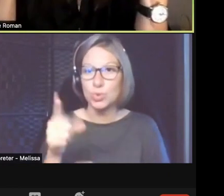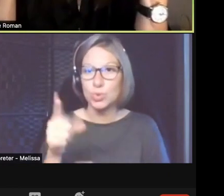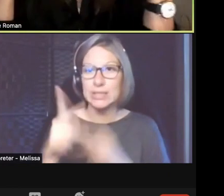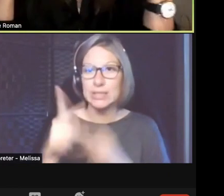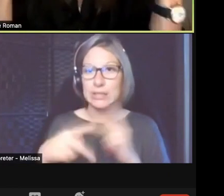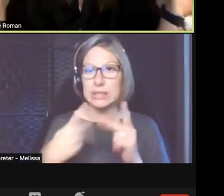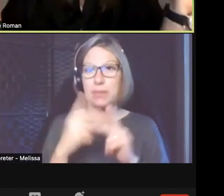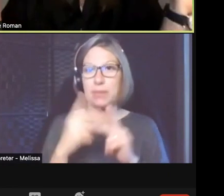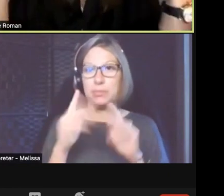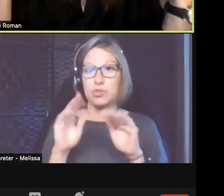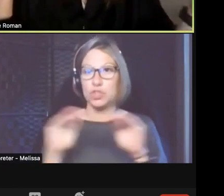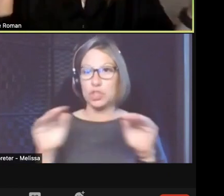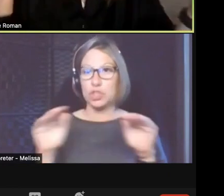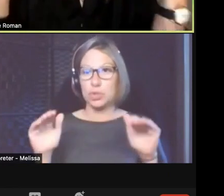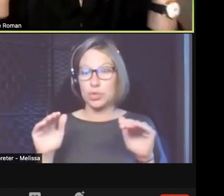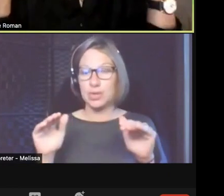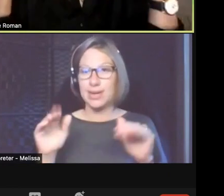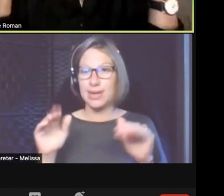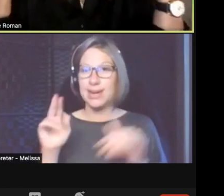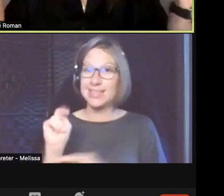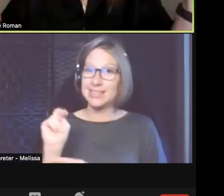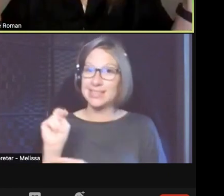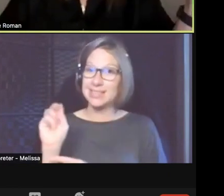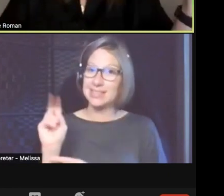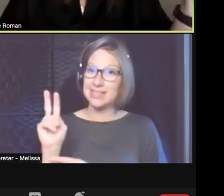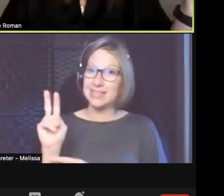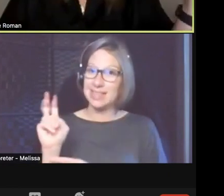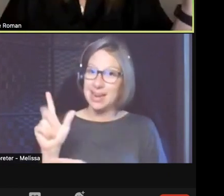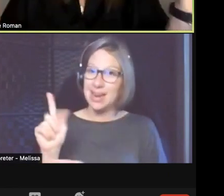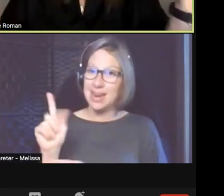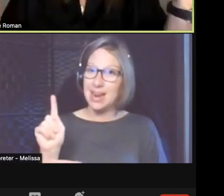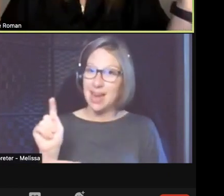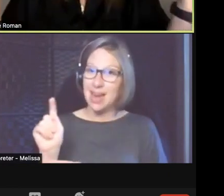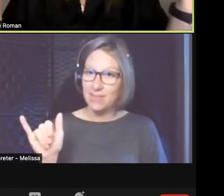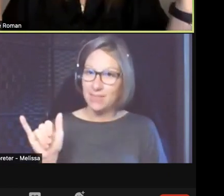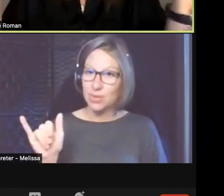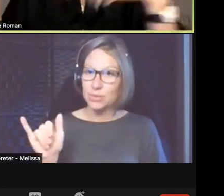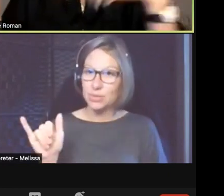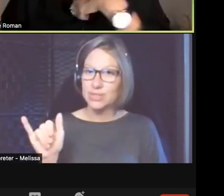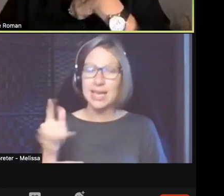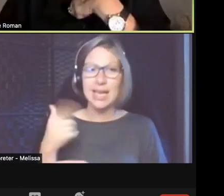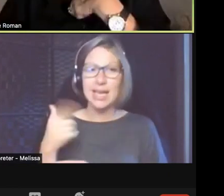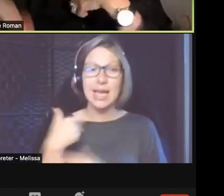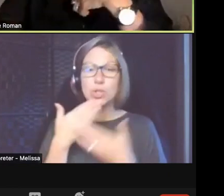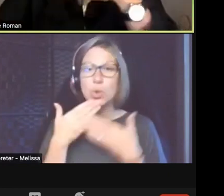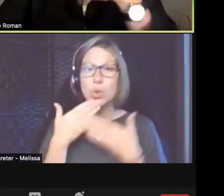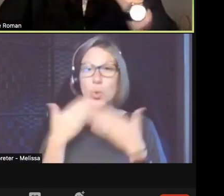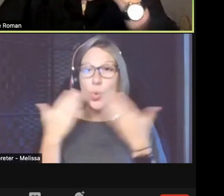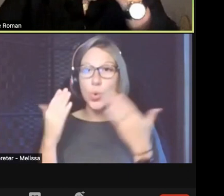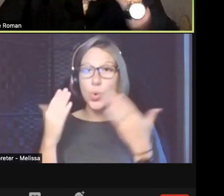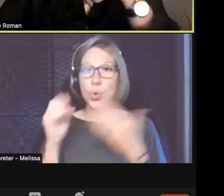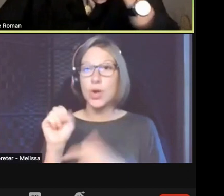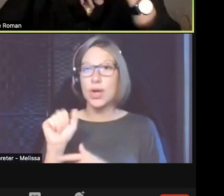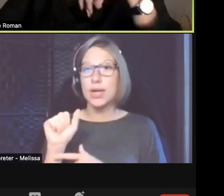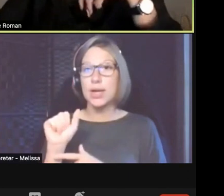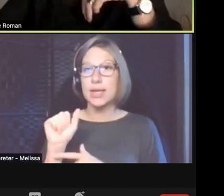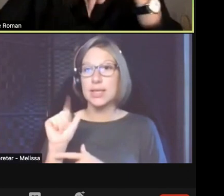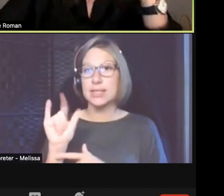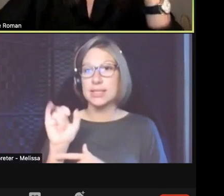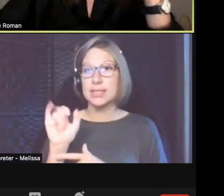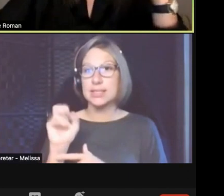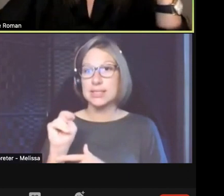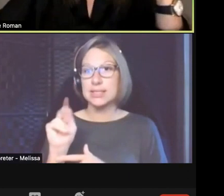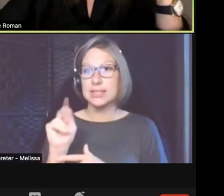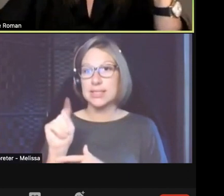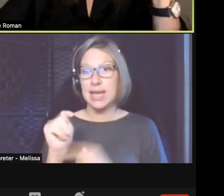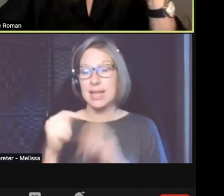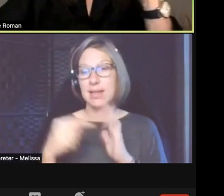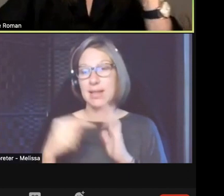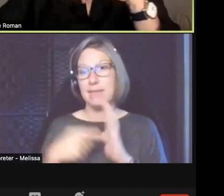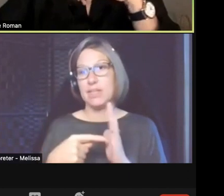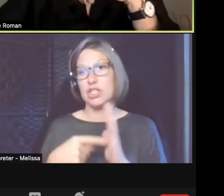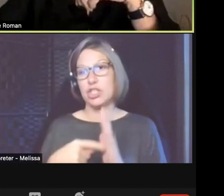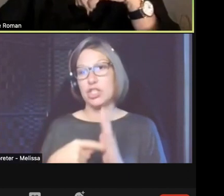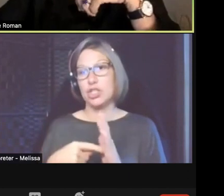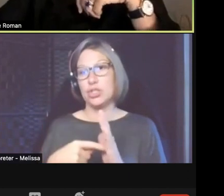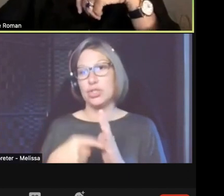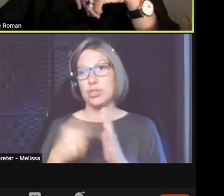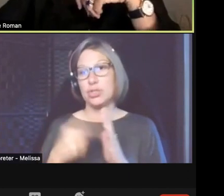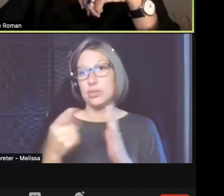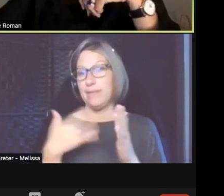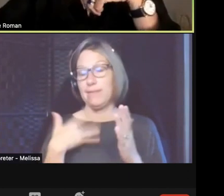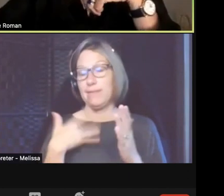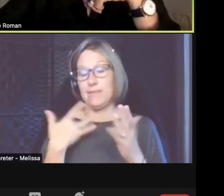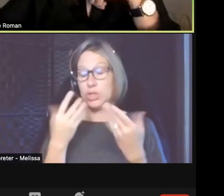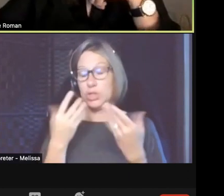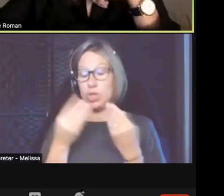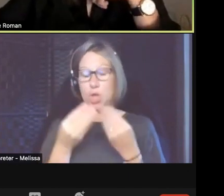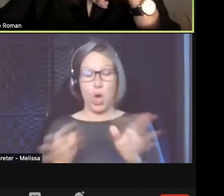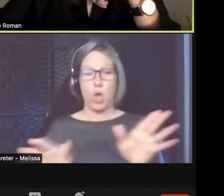them, doesn't have any salient anything about them, including their voice. So he's lost at sea.